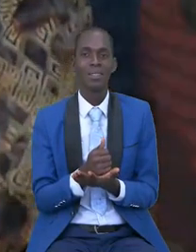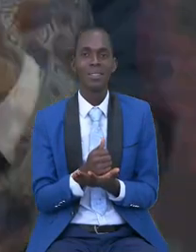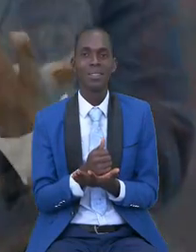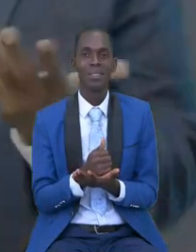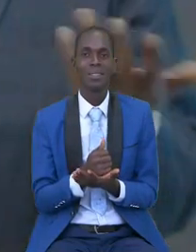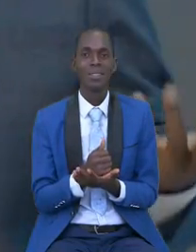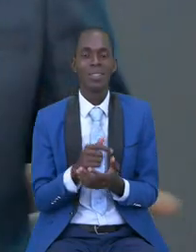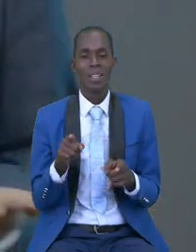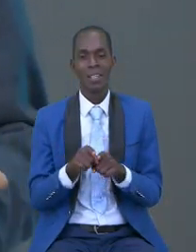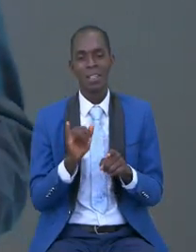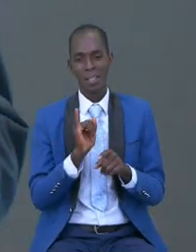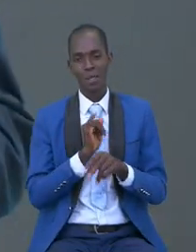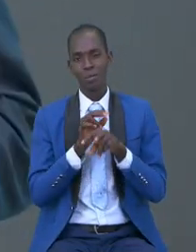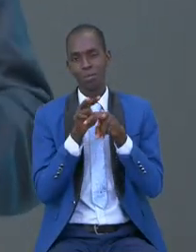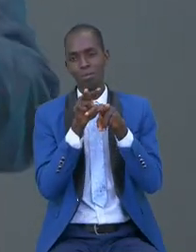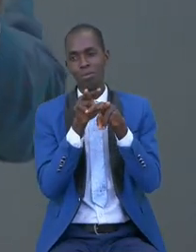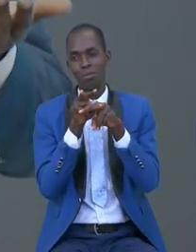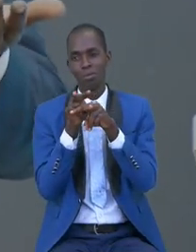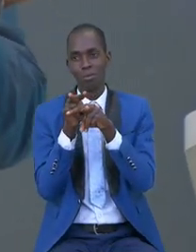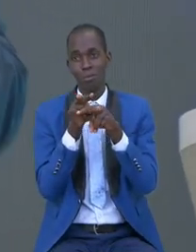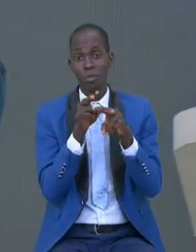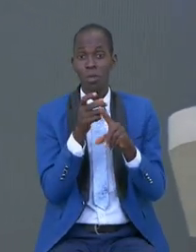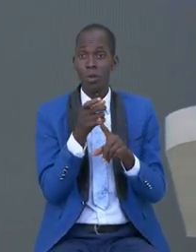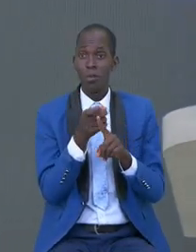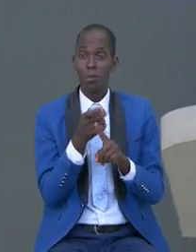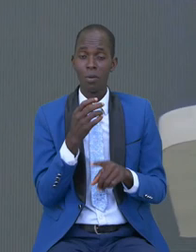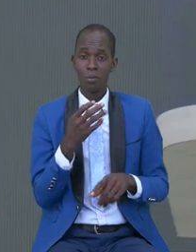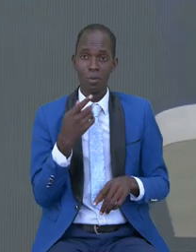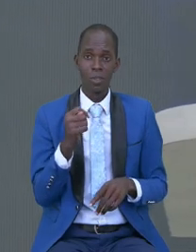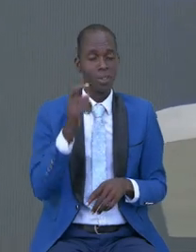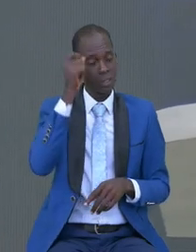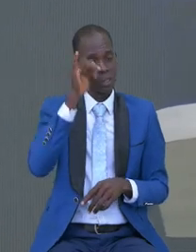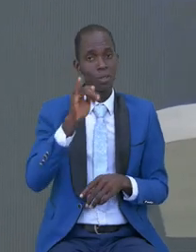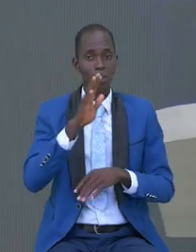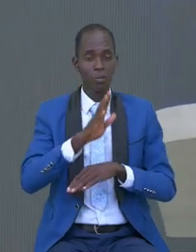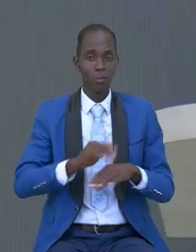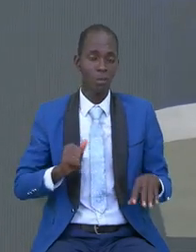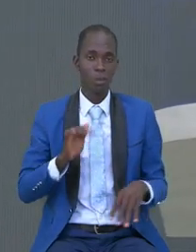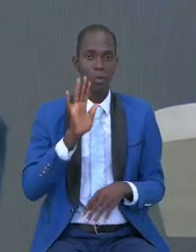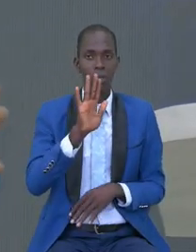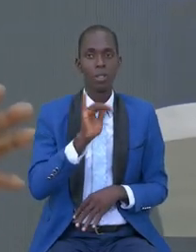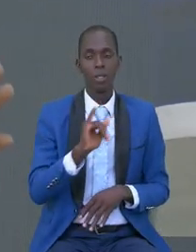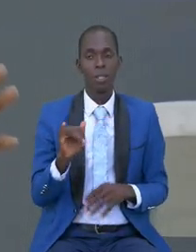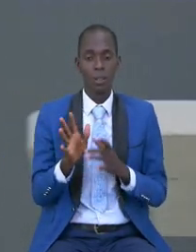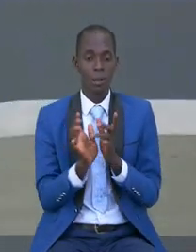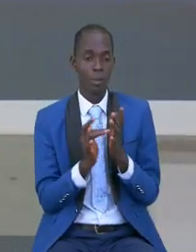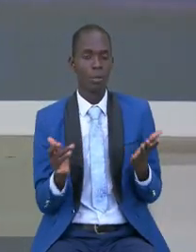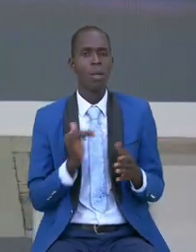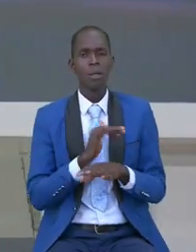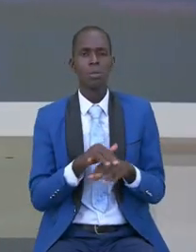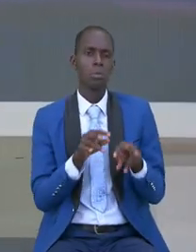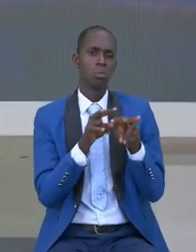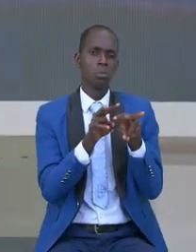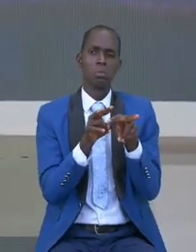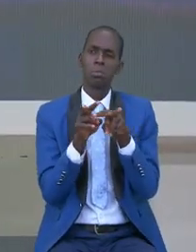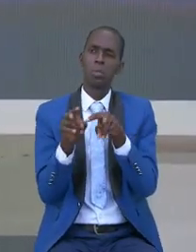As I look at you, from my understanding of your calling and the scriptures, I don't look at you as somebody that will